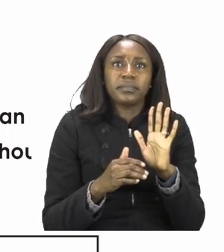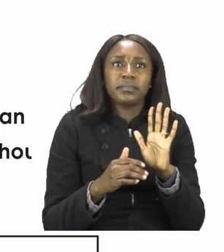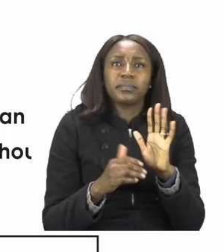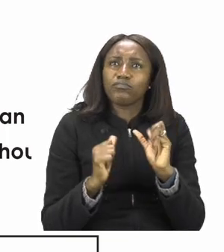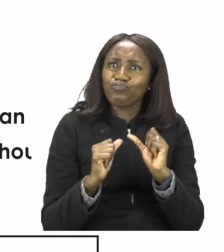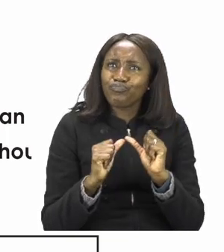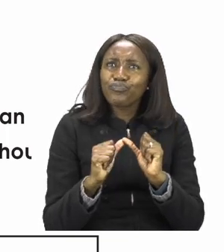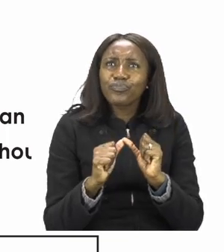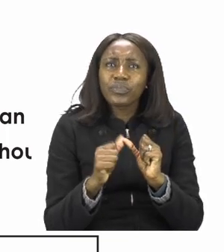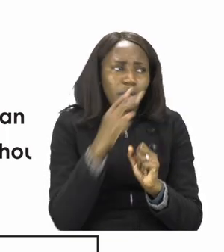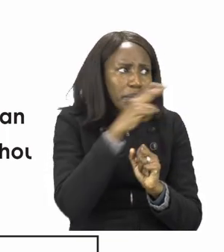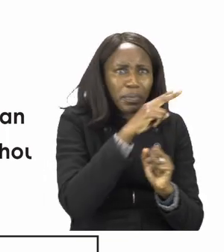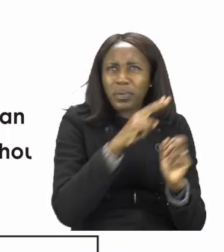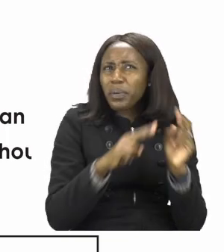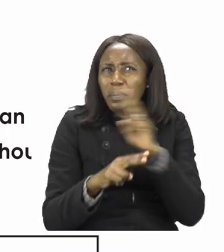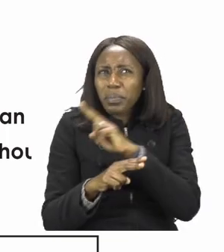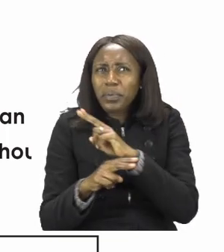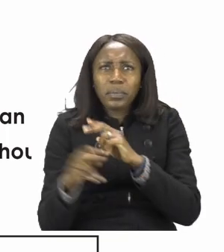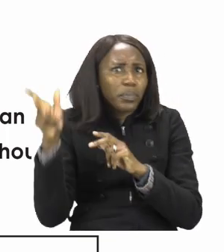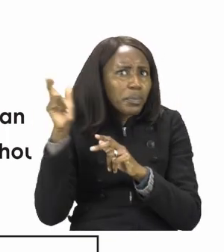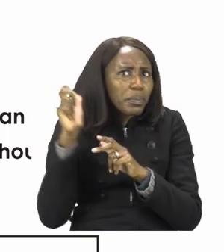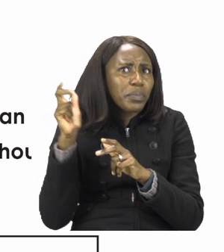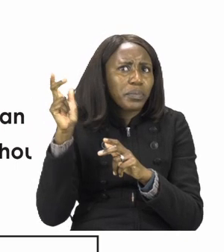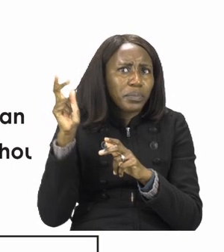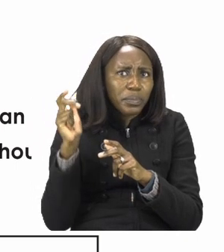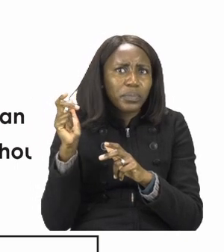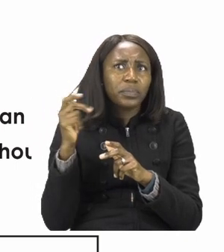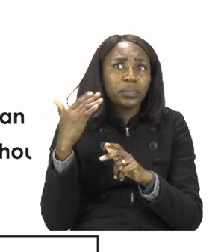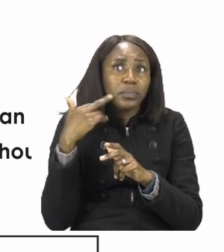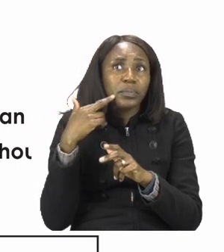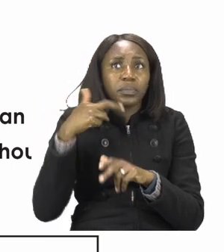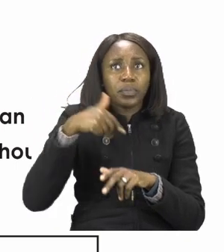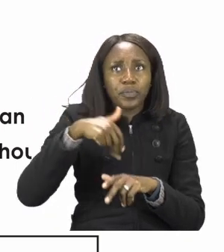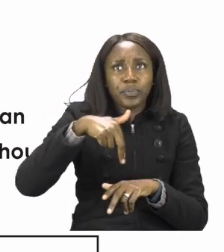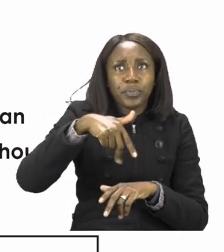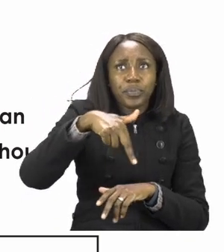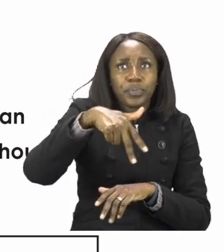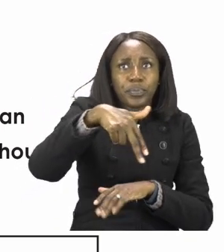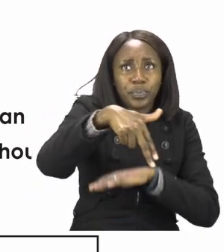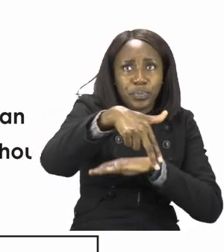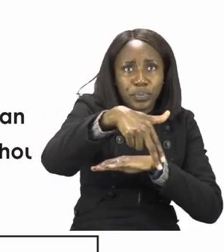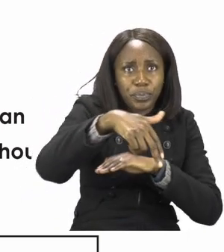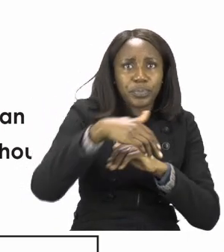keep looking and listening while you cross the road.